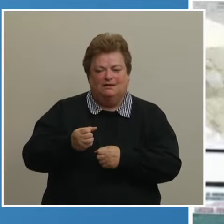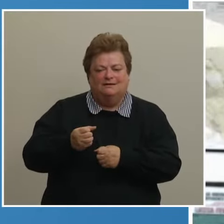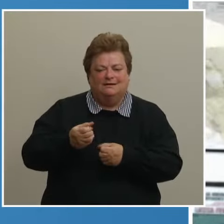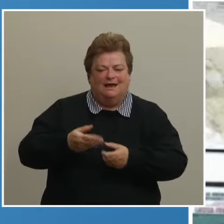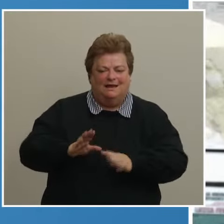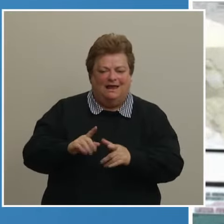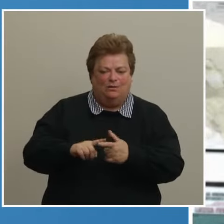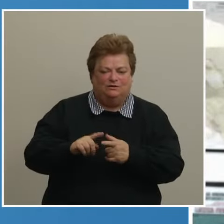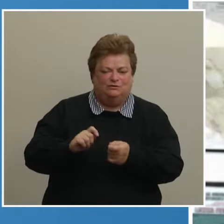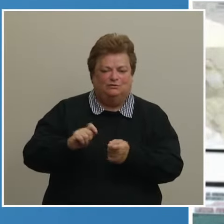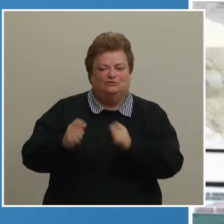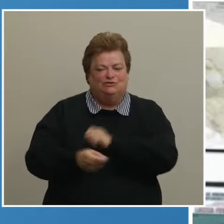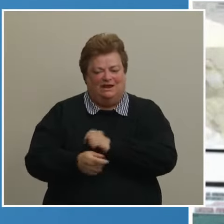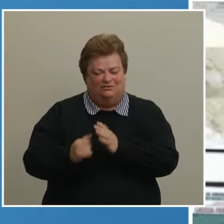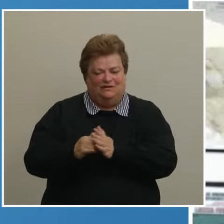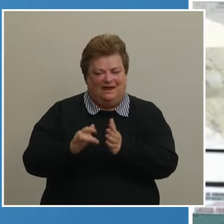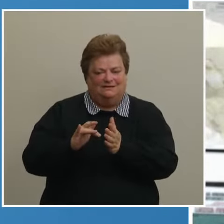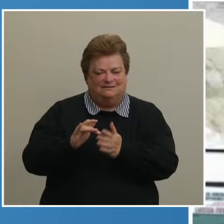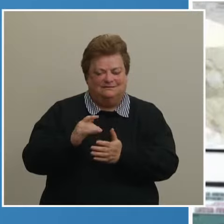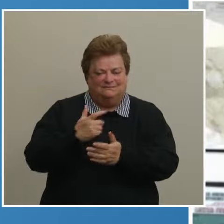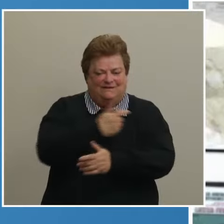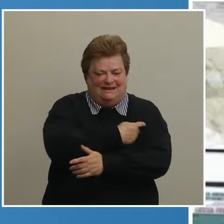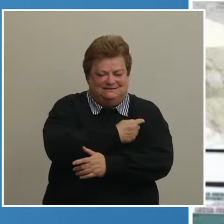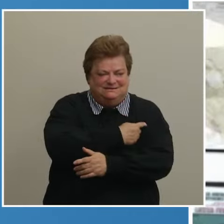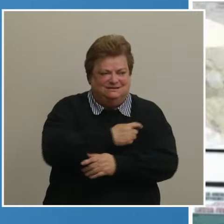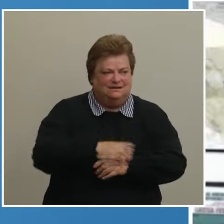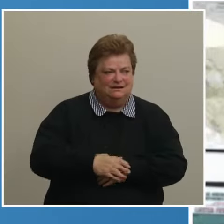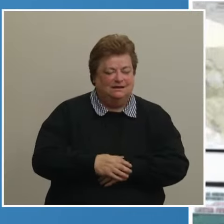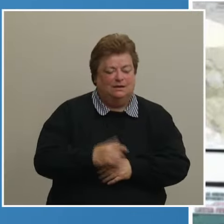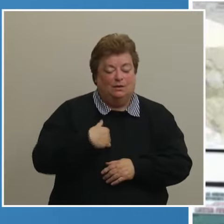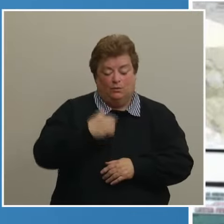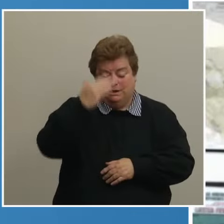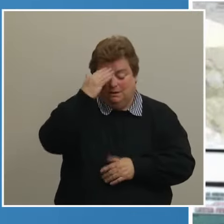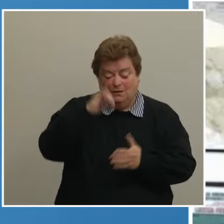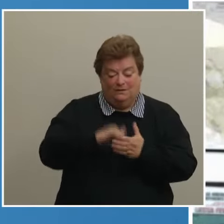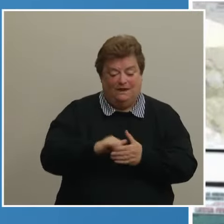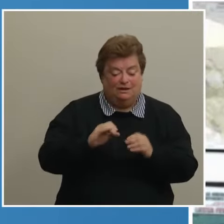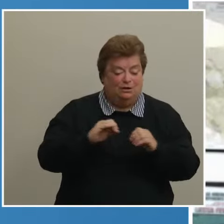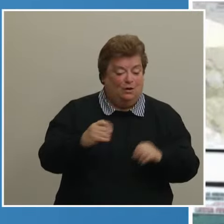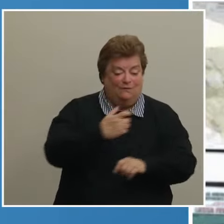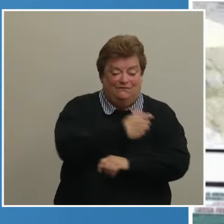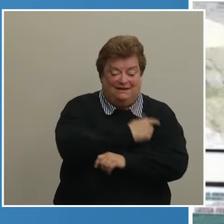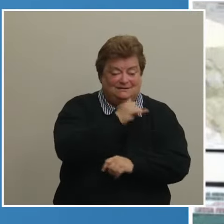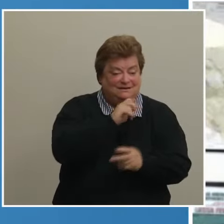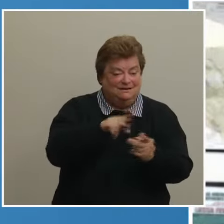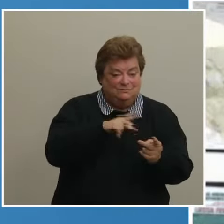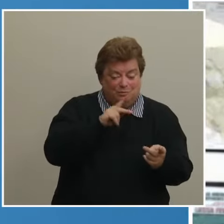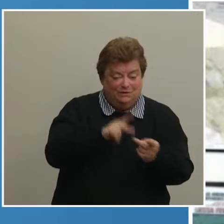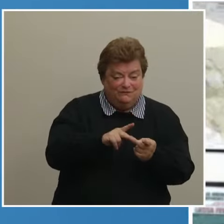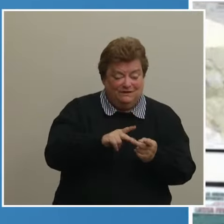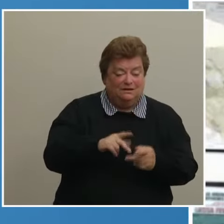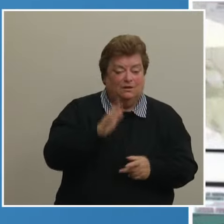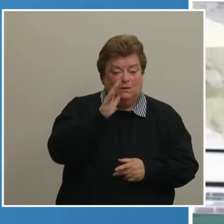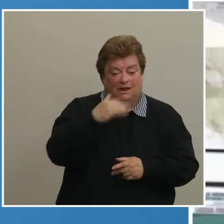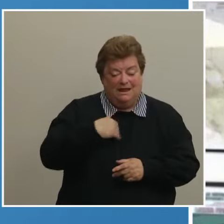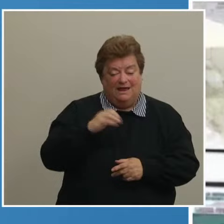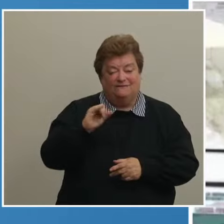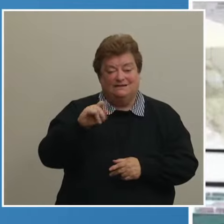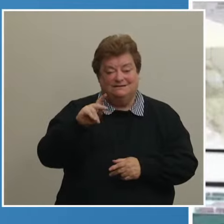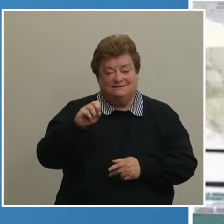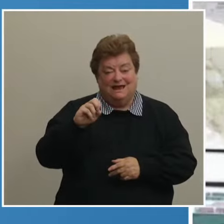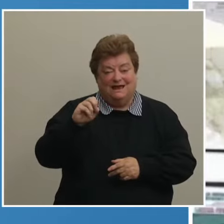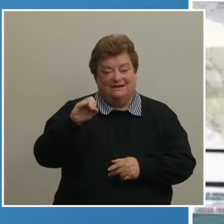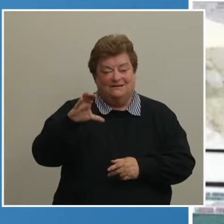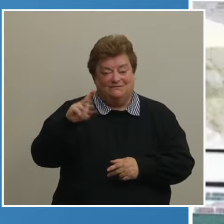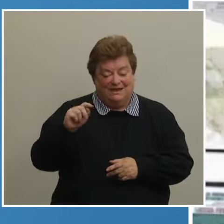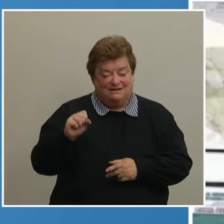the vaccine. What we know is no vaccine is perfect. There is no vaccine or drug that is without side effects. And if you